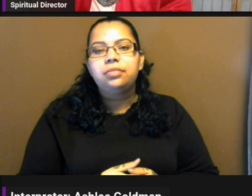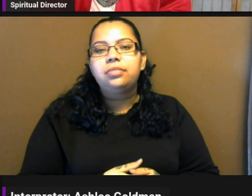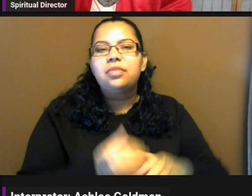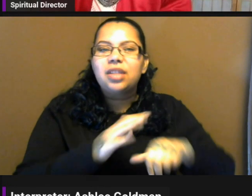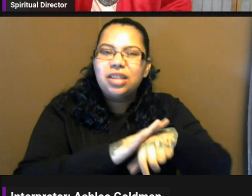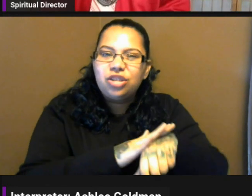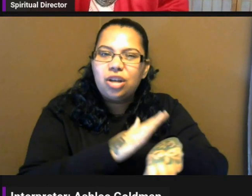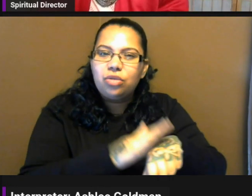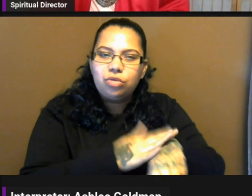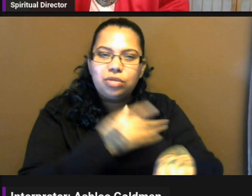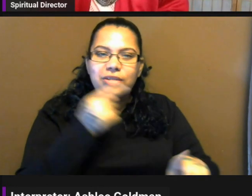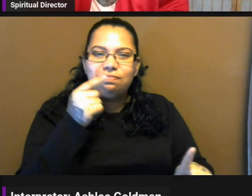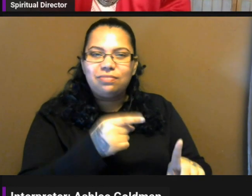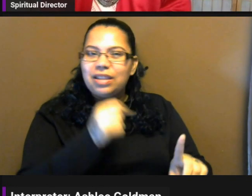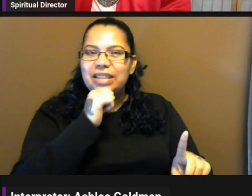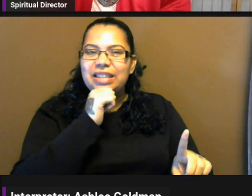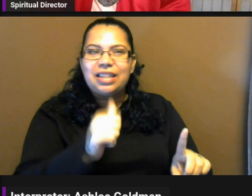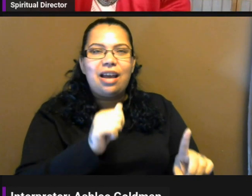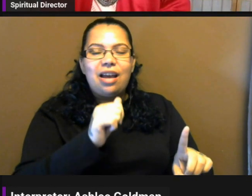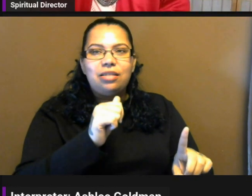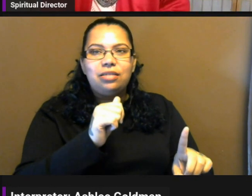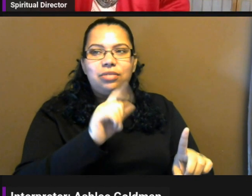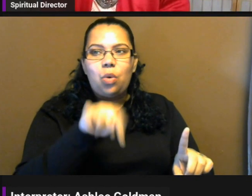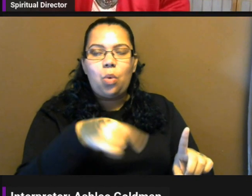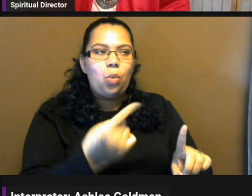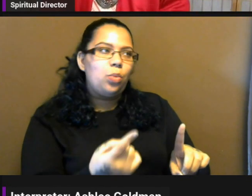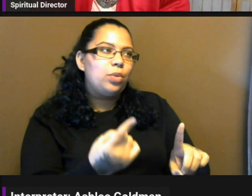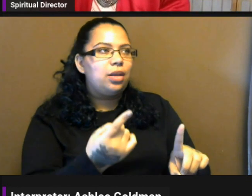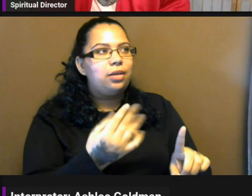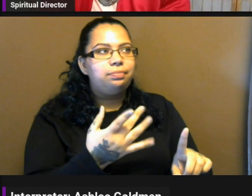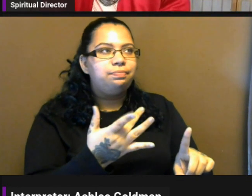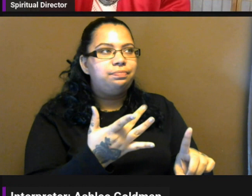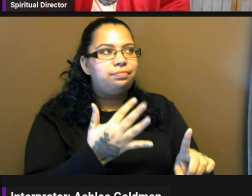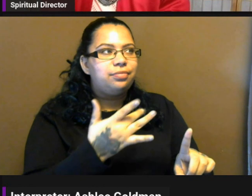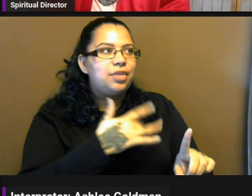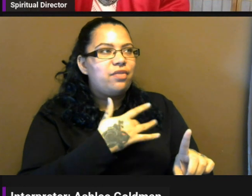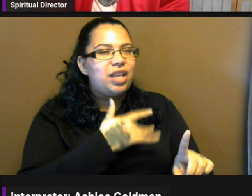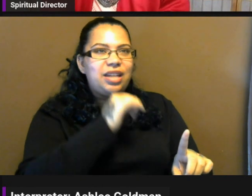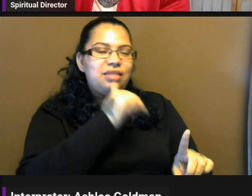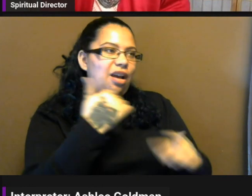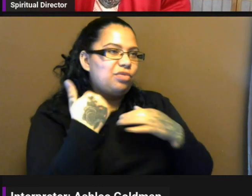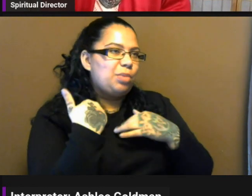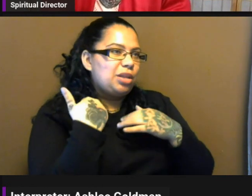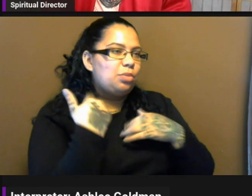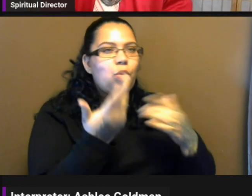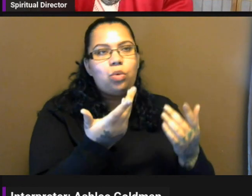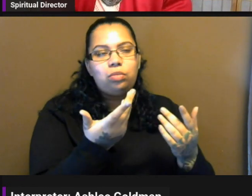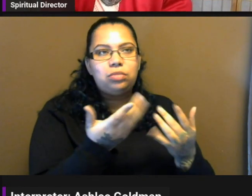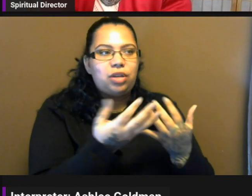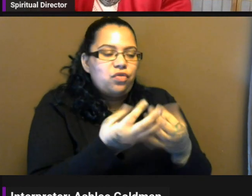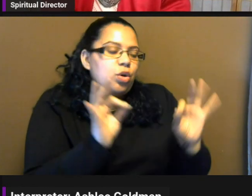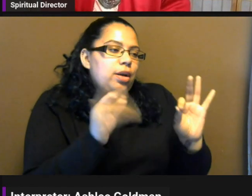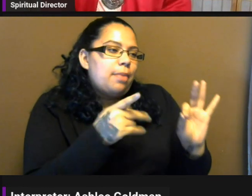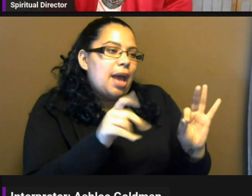Gentleness is not just letting yourself off the hook and giving yourself a free pass,